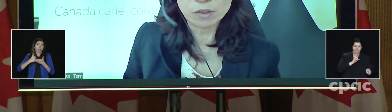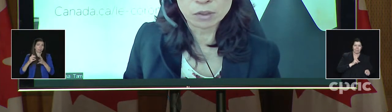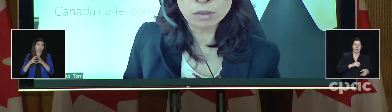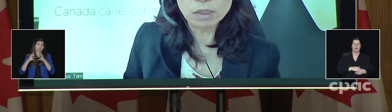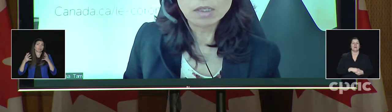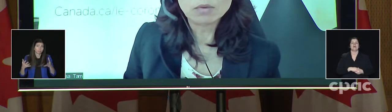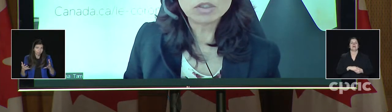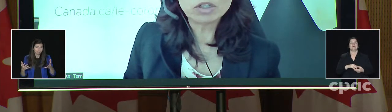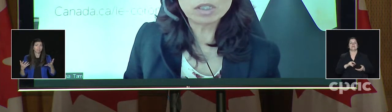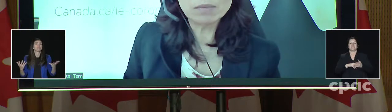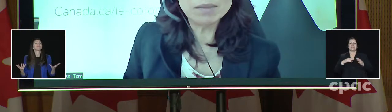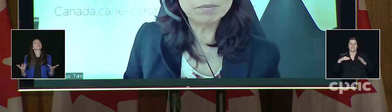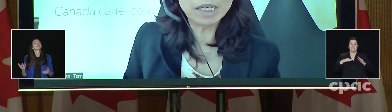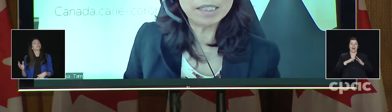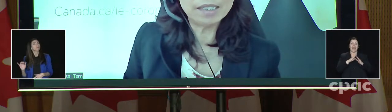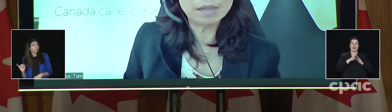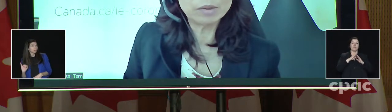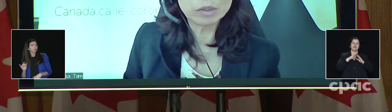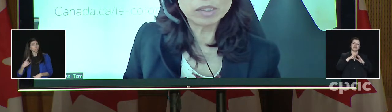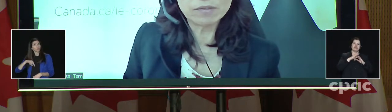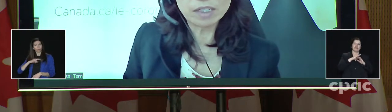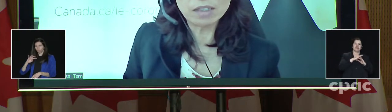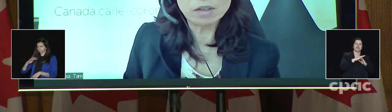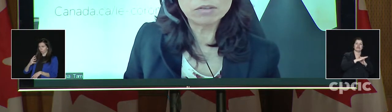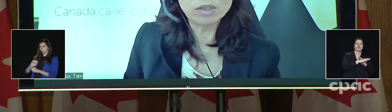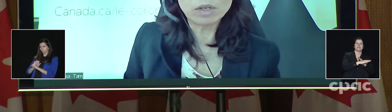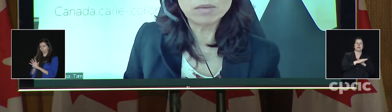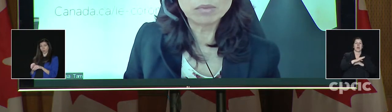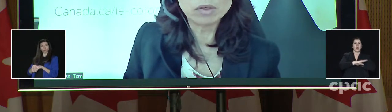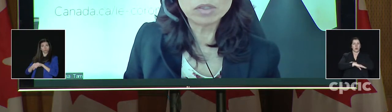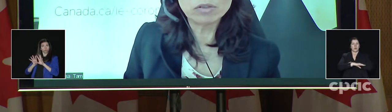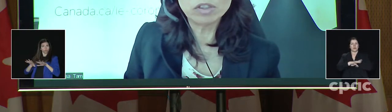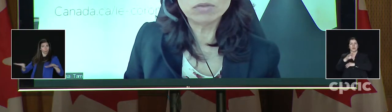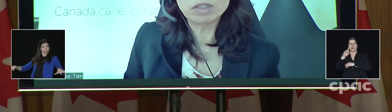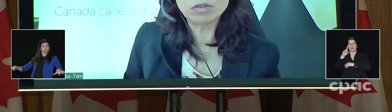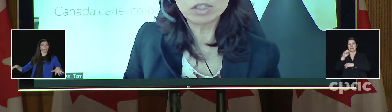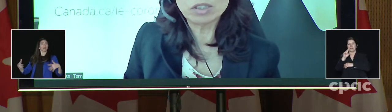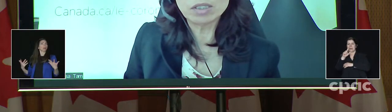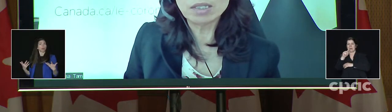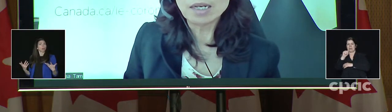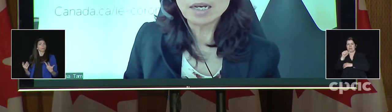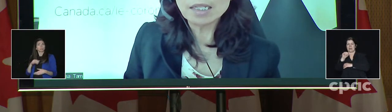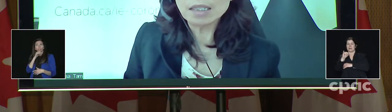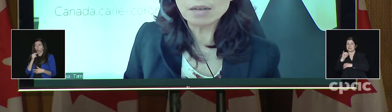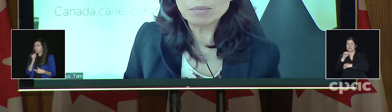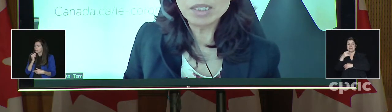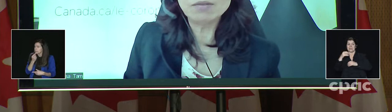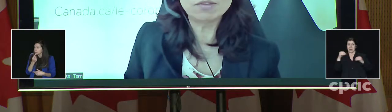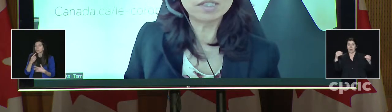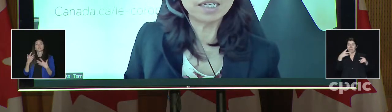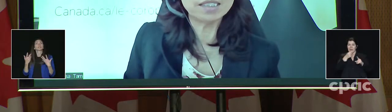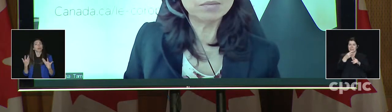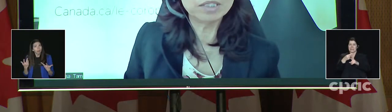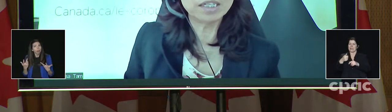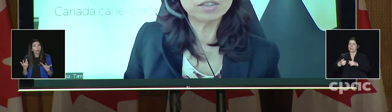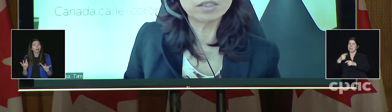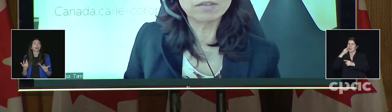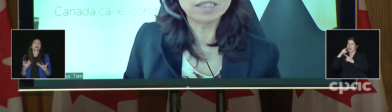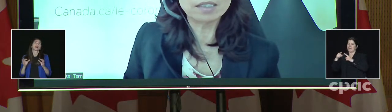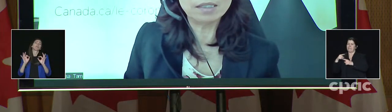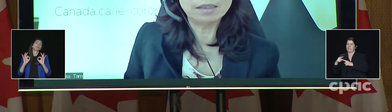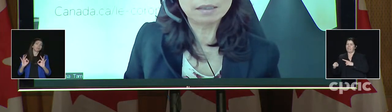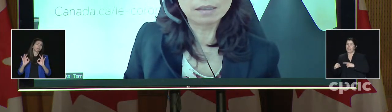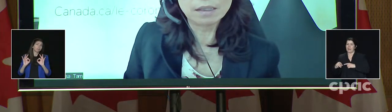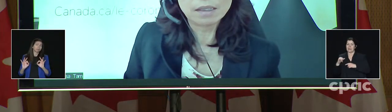this fall, which could have been many times more severe or required more stringent restrictions had it not been for the added protection